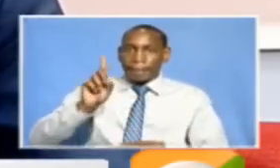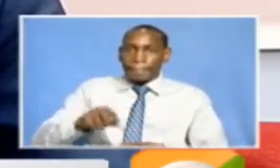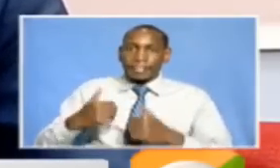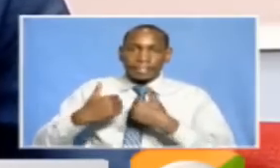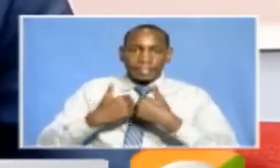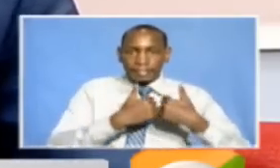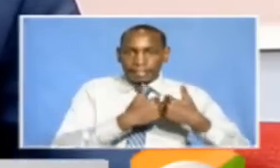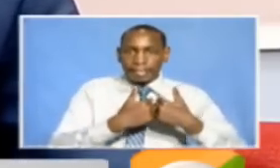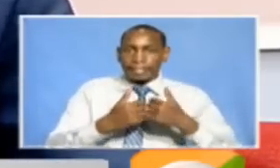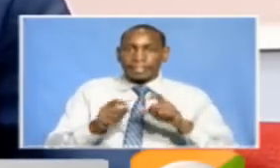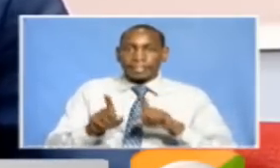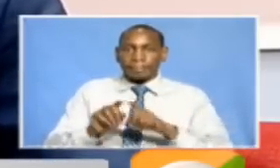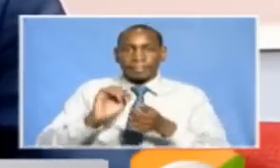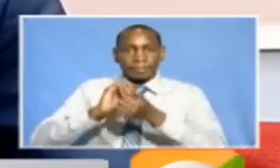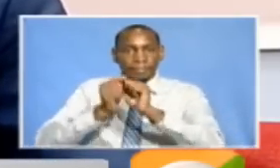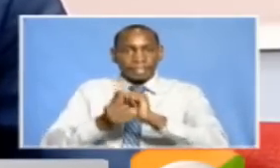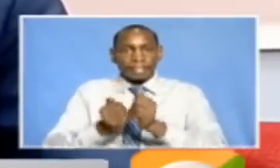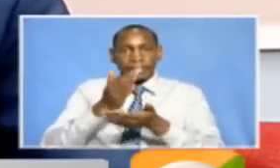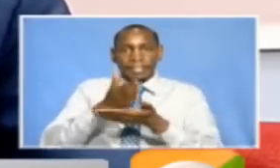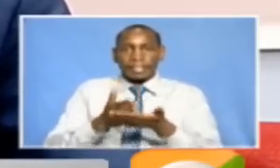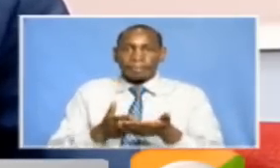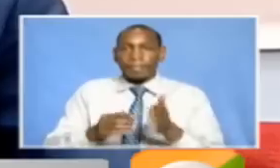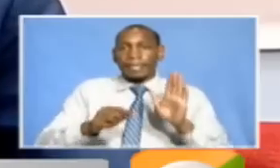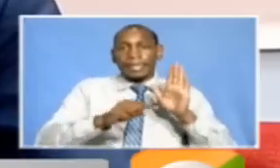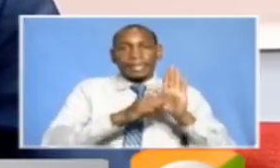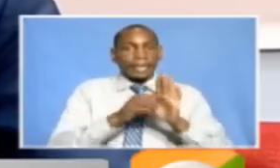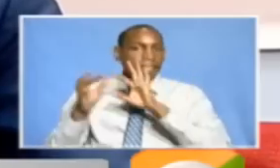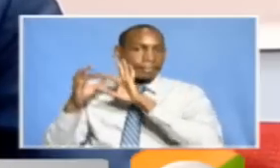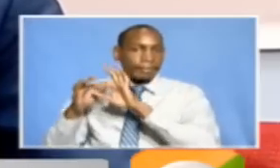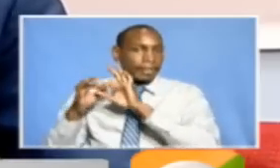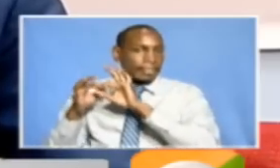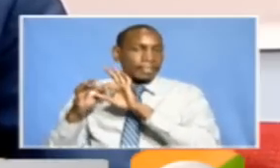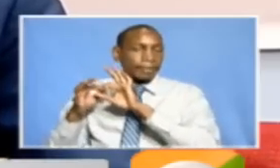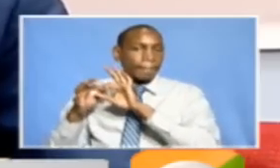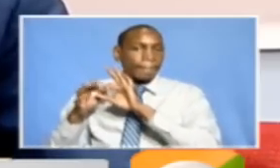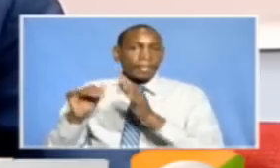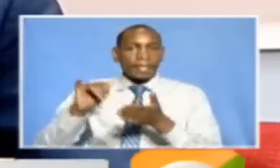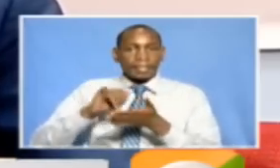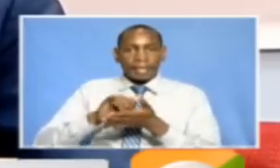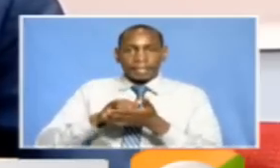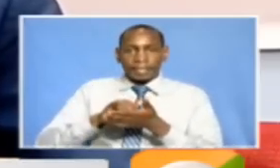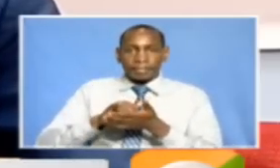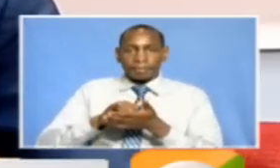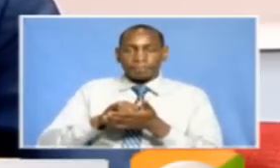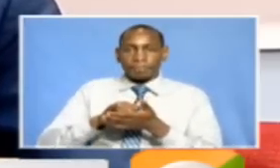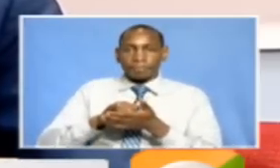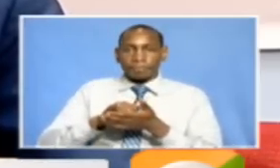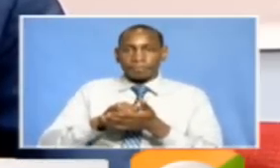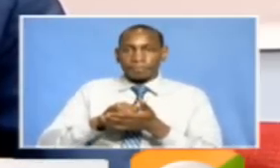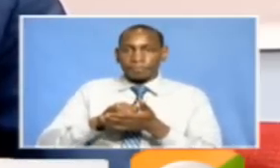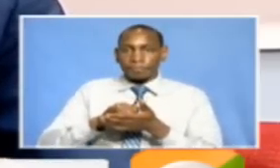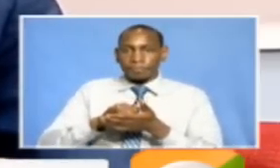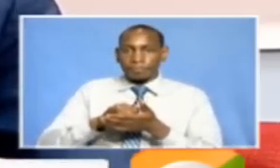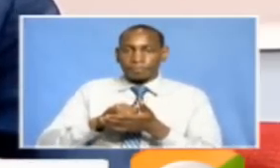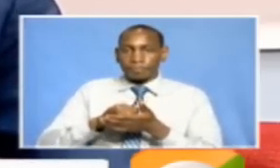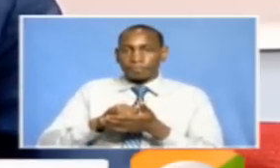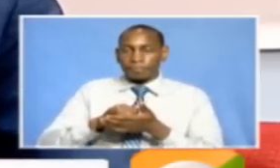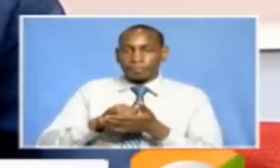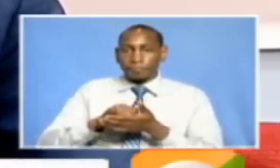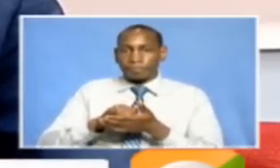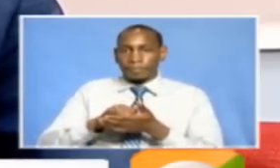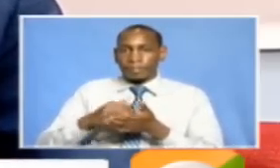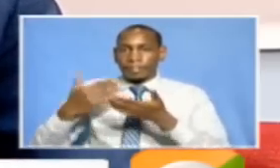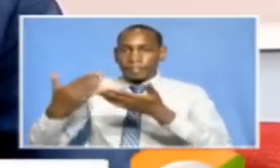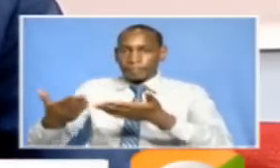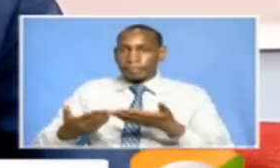challenge and confront some of those harmful cultures and practices that then perpetuate sexual